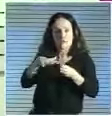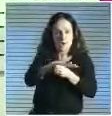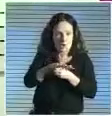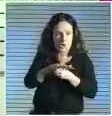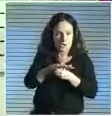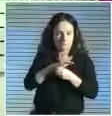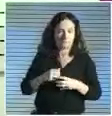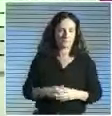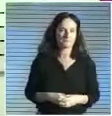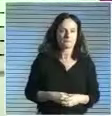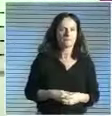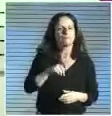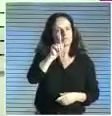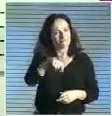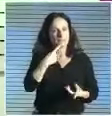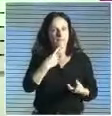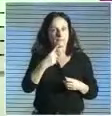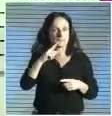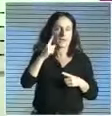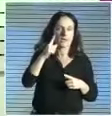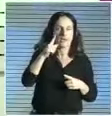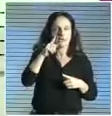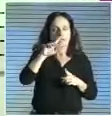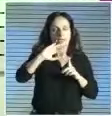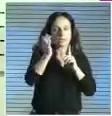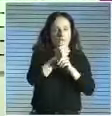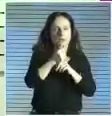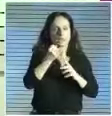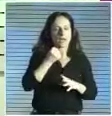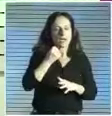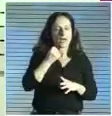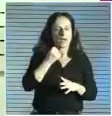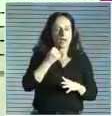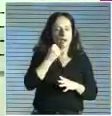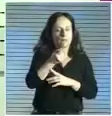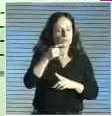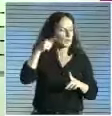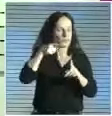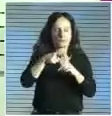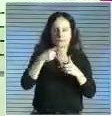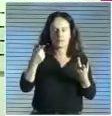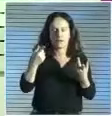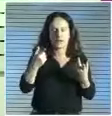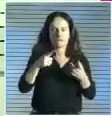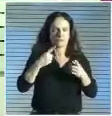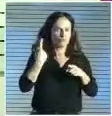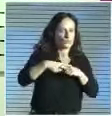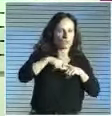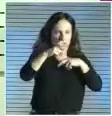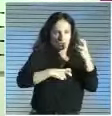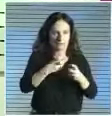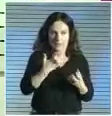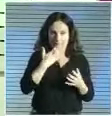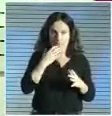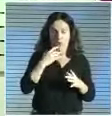the challenge of circularity. And to give you an example, in California, there has